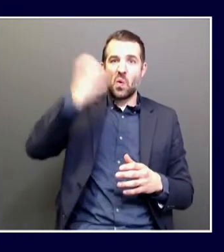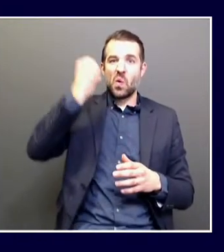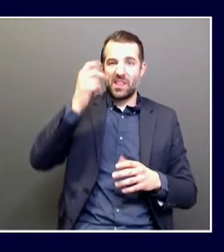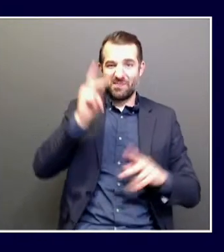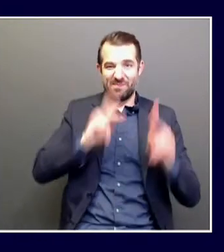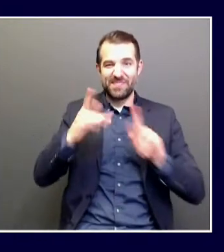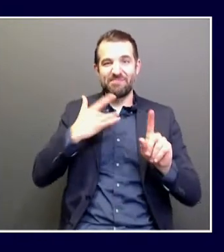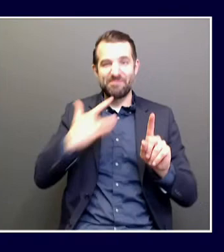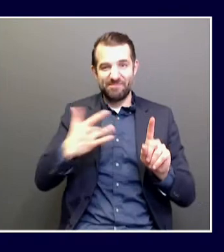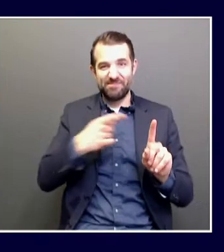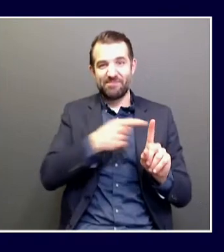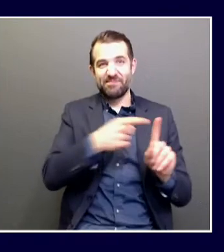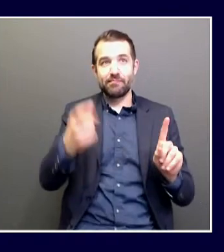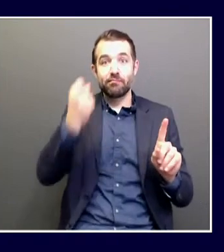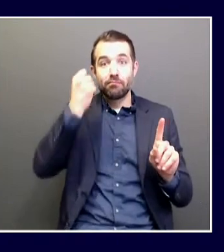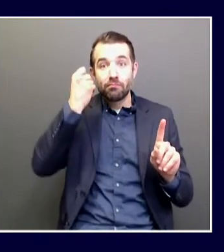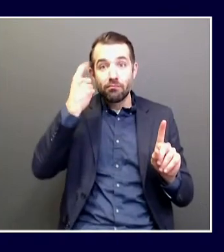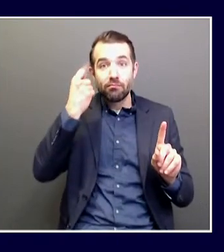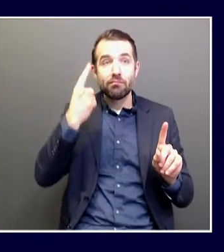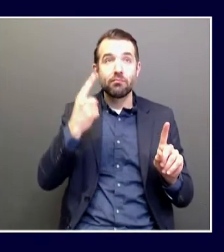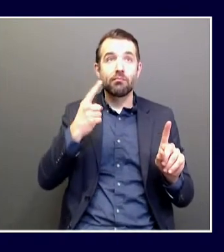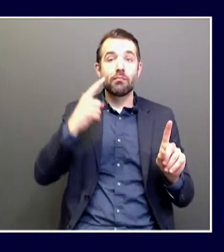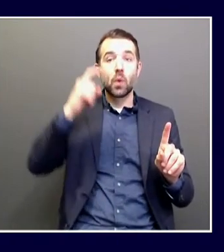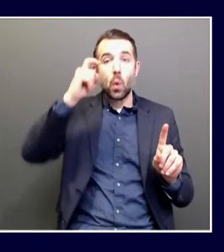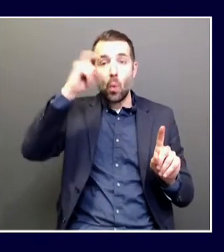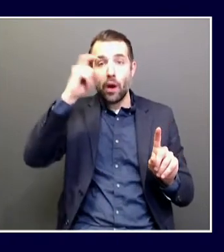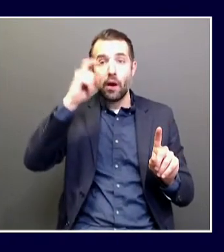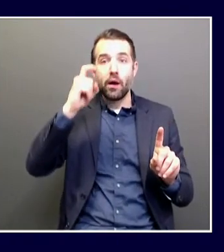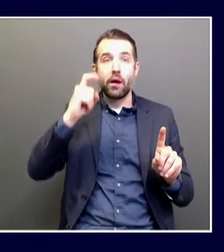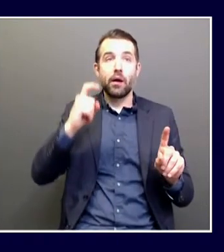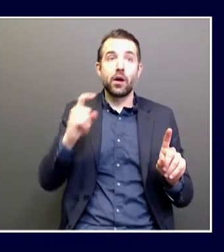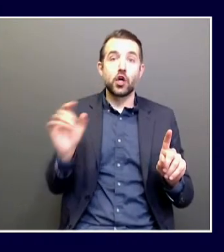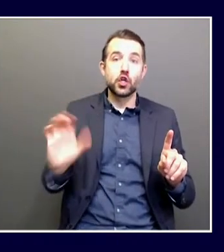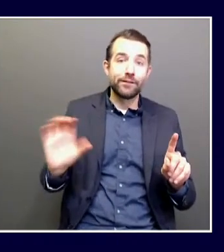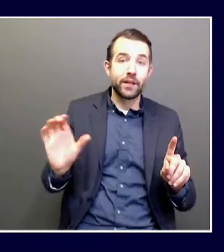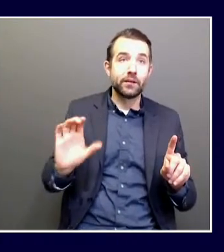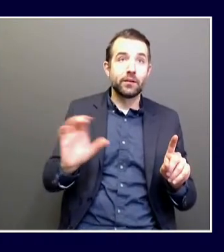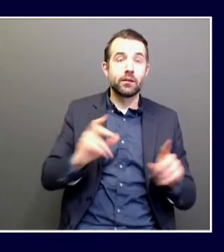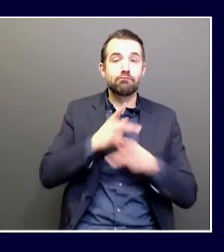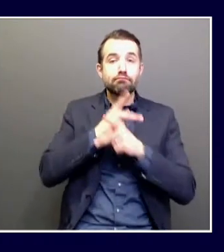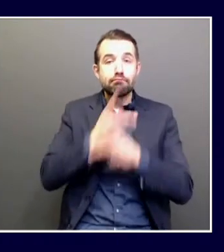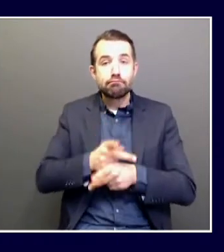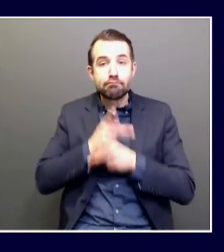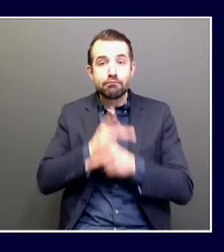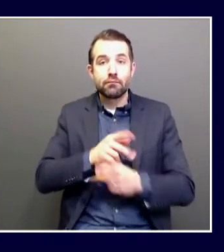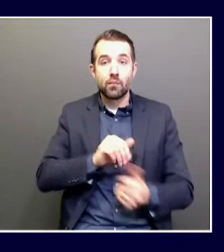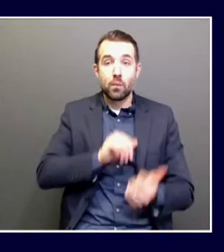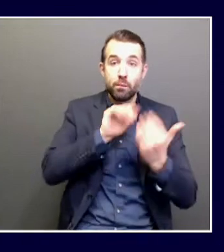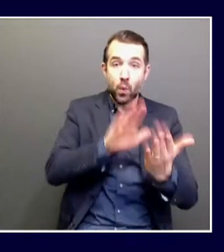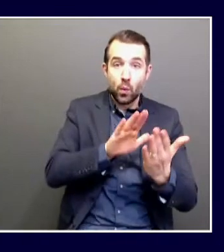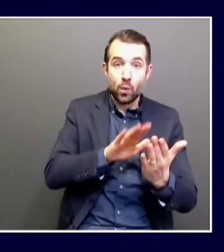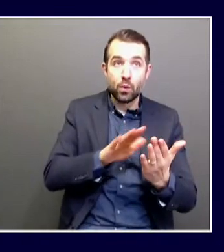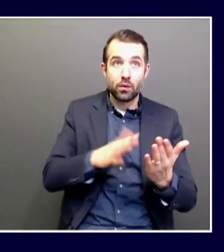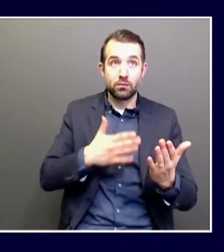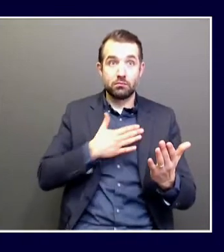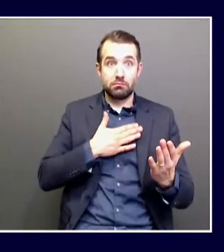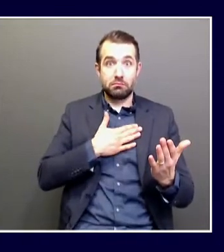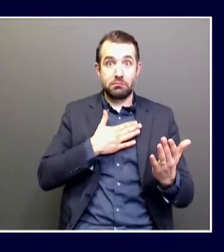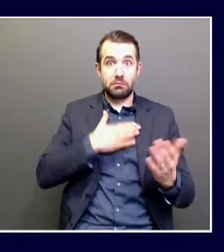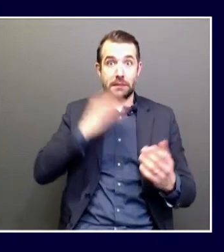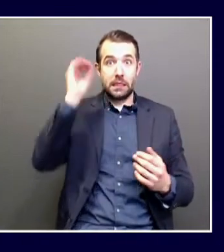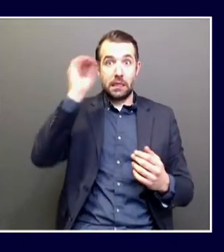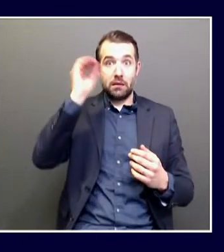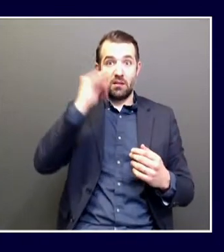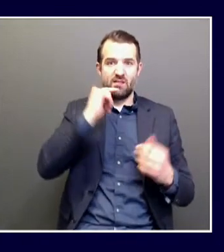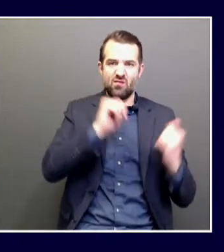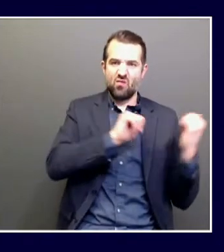prudent, it's the precautionary principle in action. I don't take a position on whether it should be replicated by other churches that are not part of